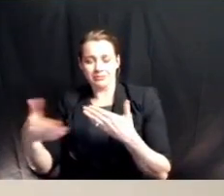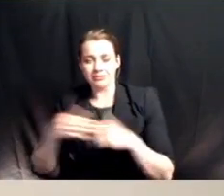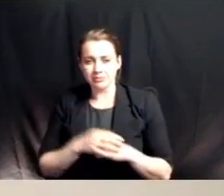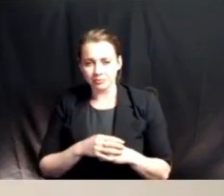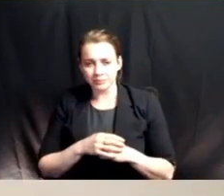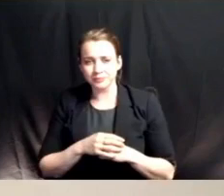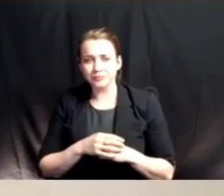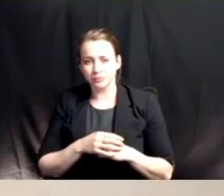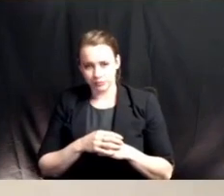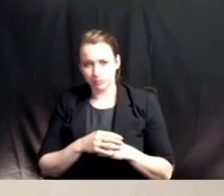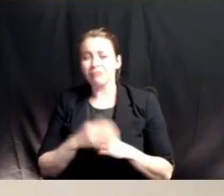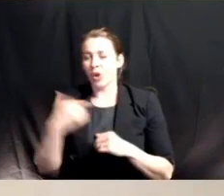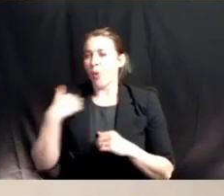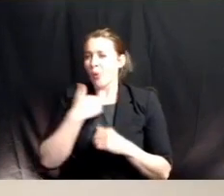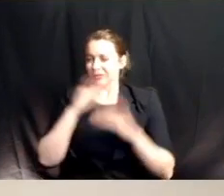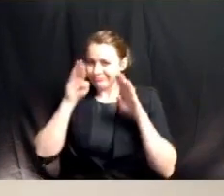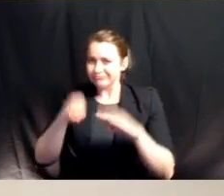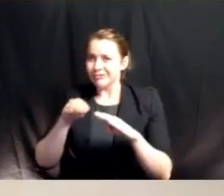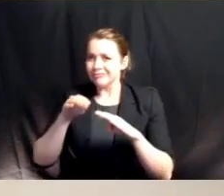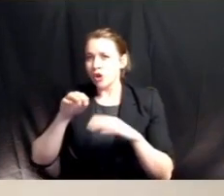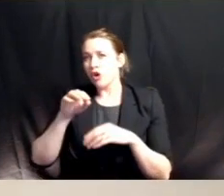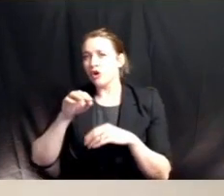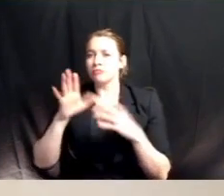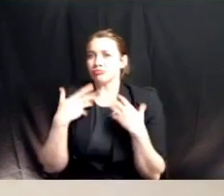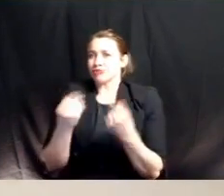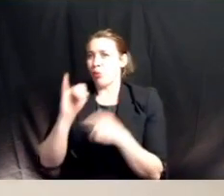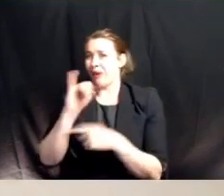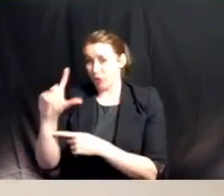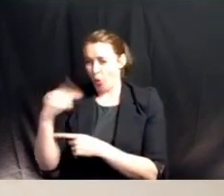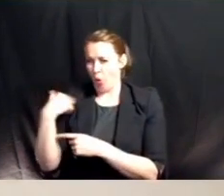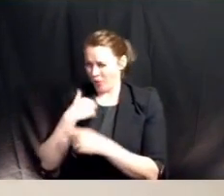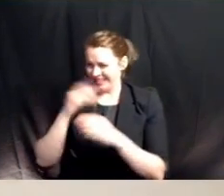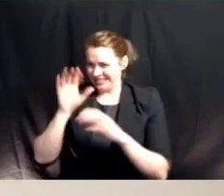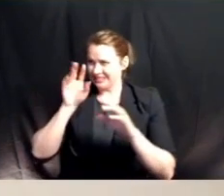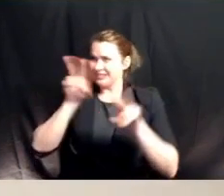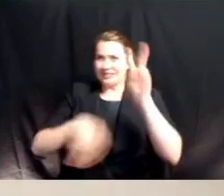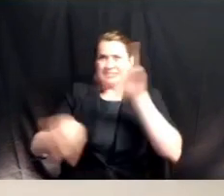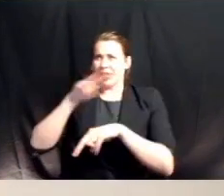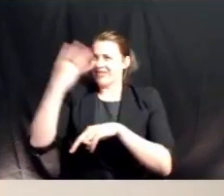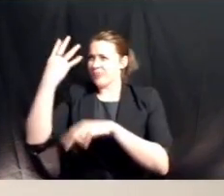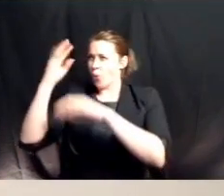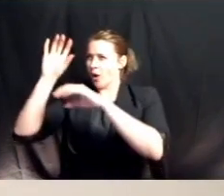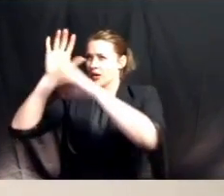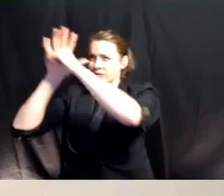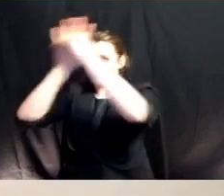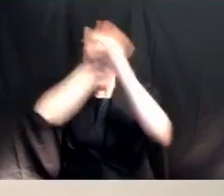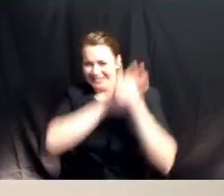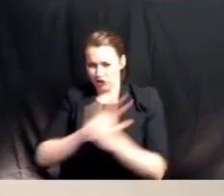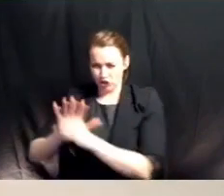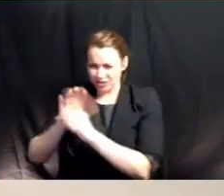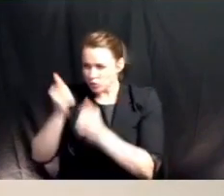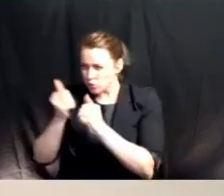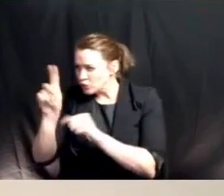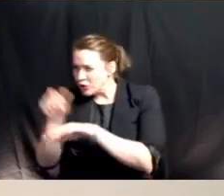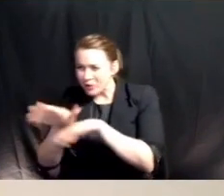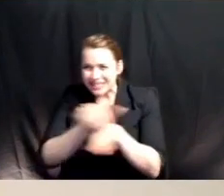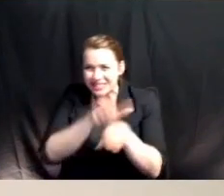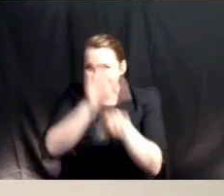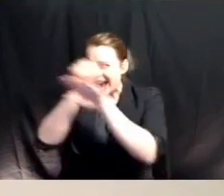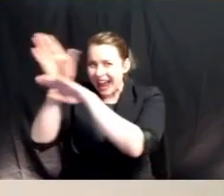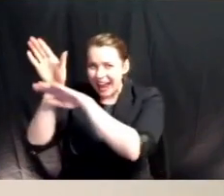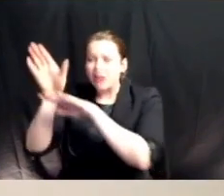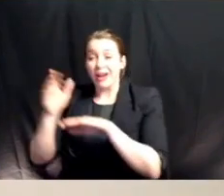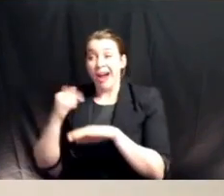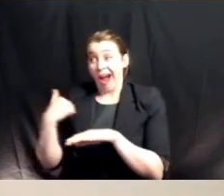4 large regions that we think about, we did try to divide it according to that. The goal was to try to spread it out